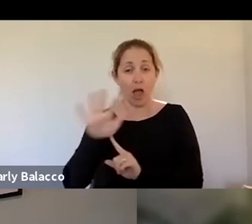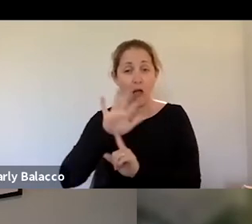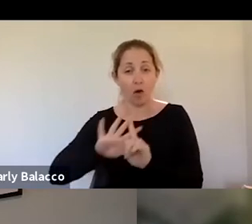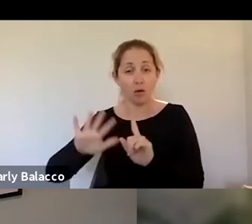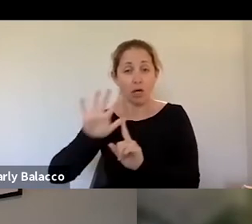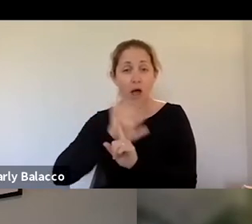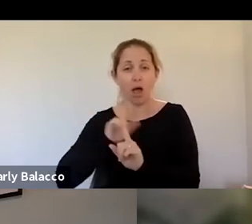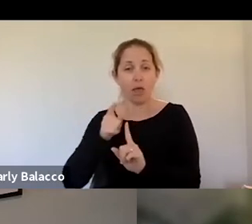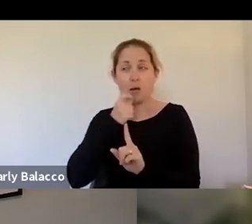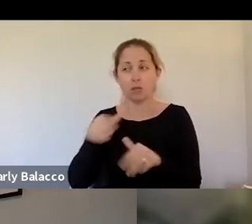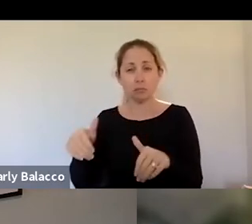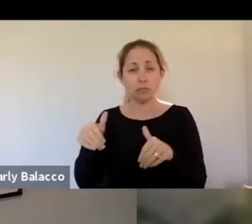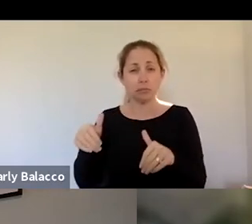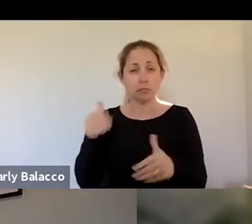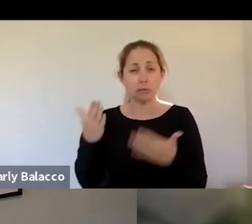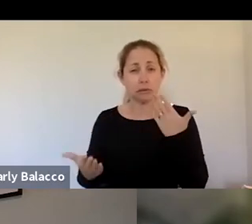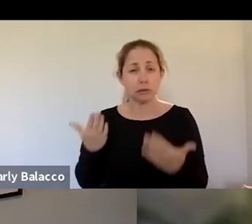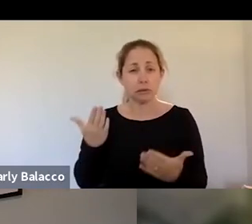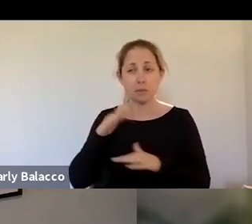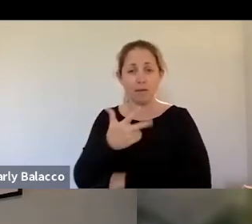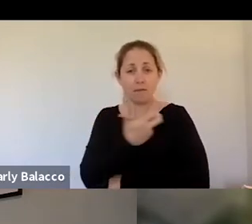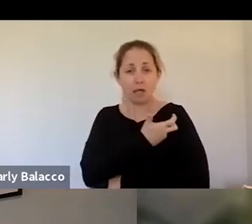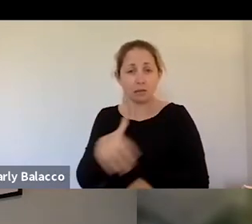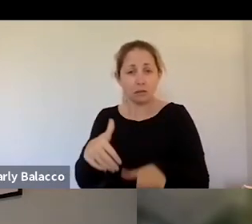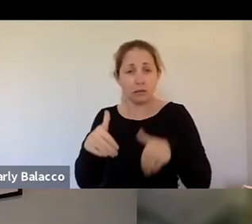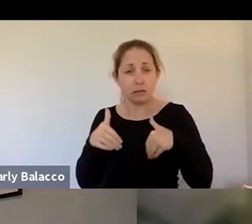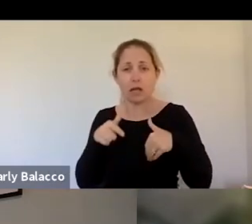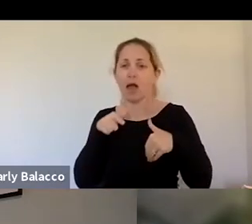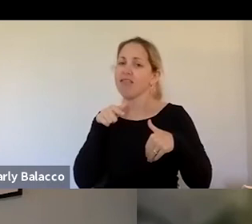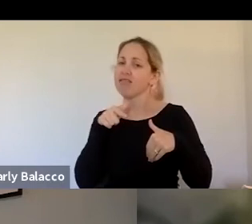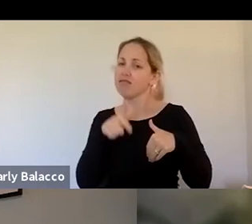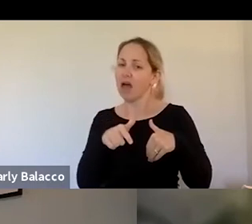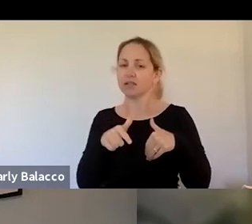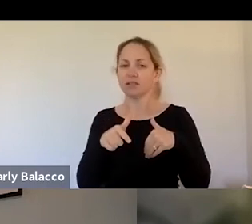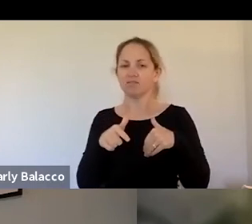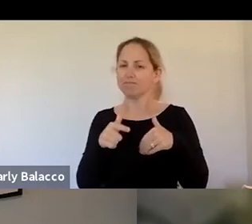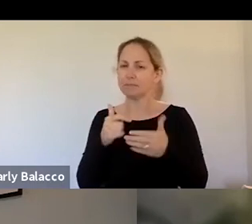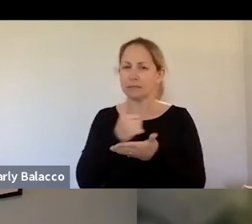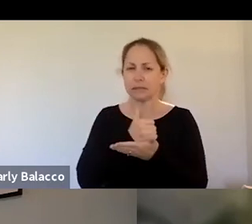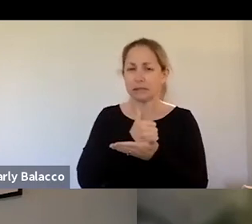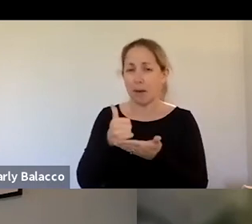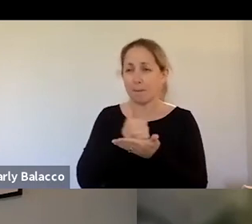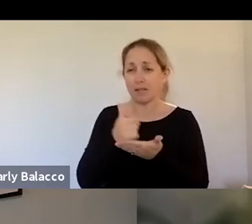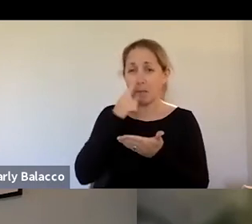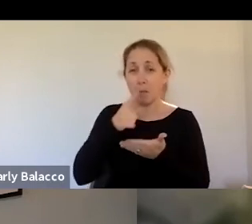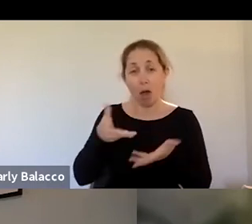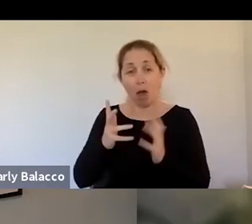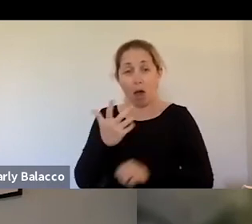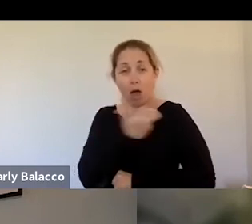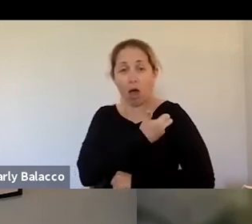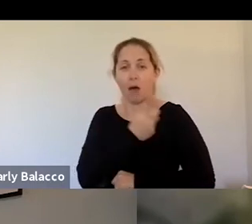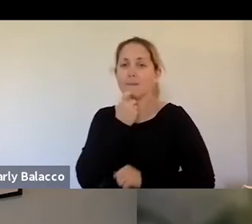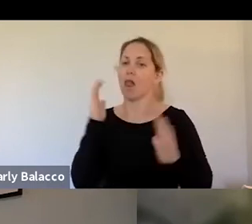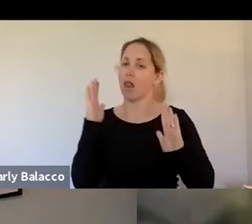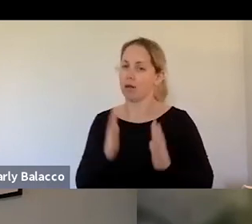to be more conservative. And we've seen slightly lower rates of cooperation with vaccination in those